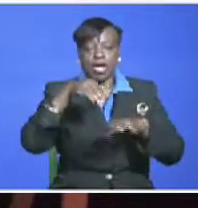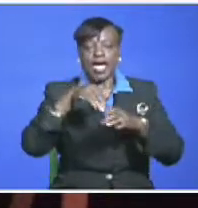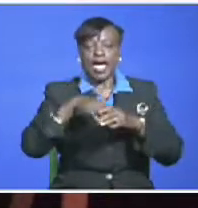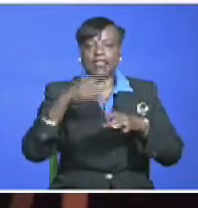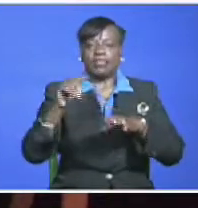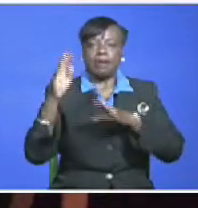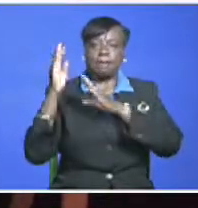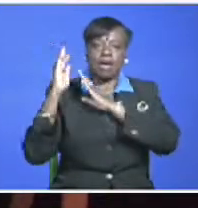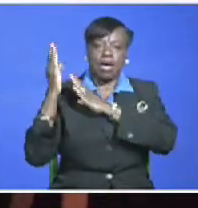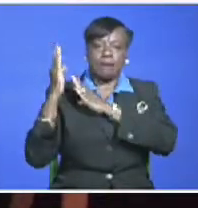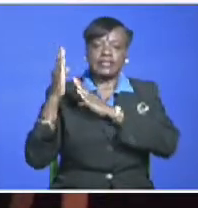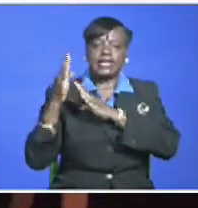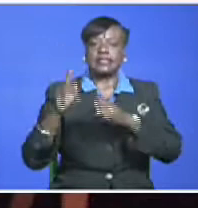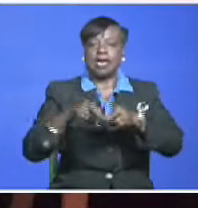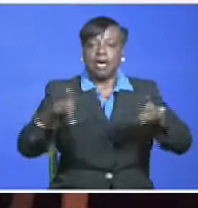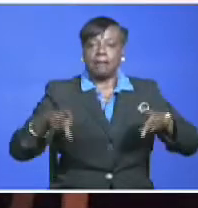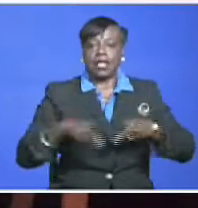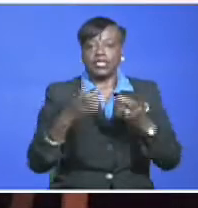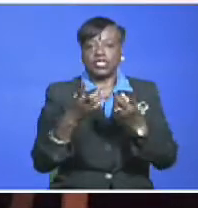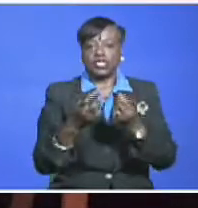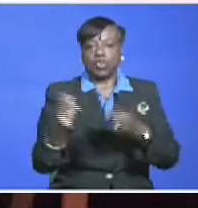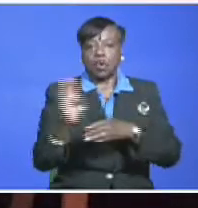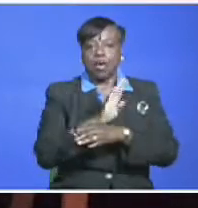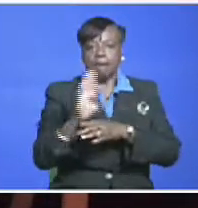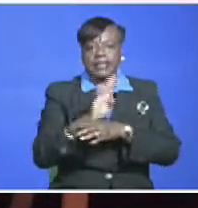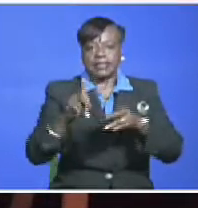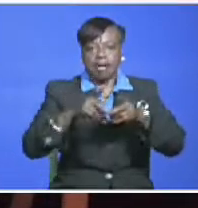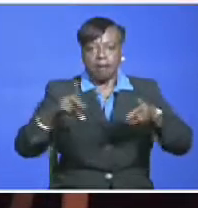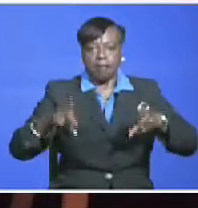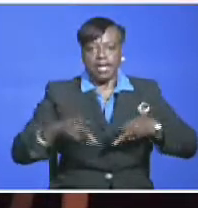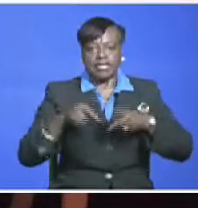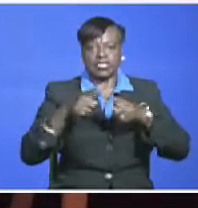as a place to do business, look at a place to have